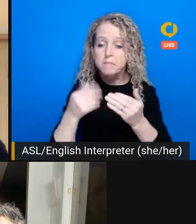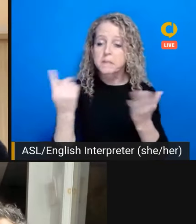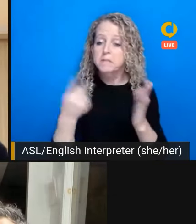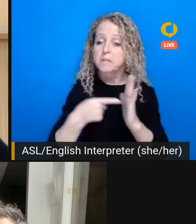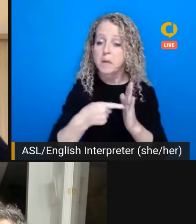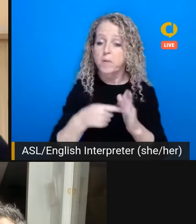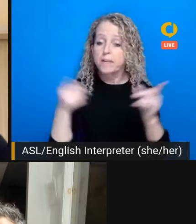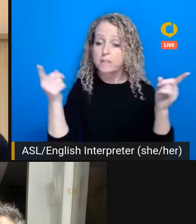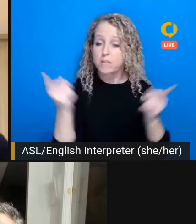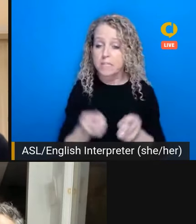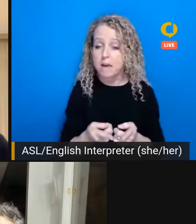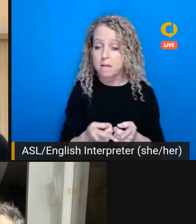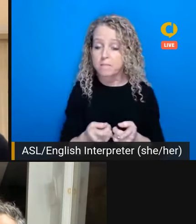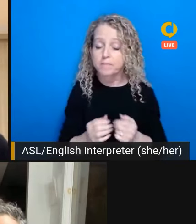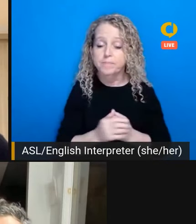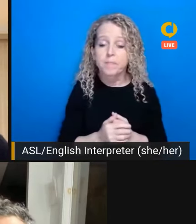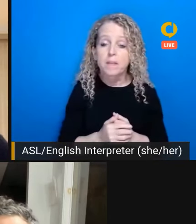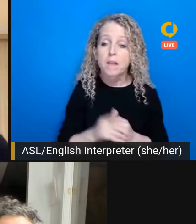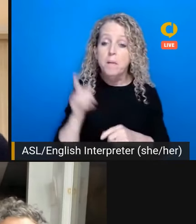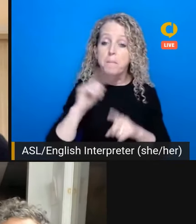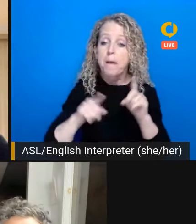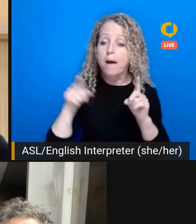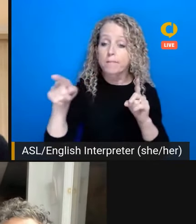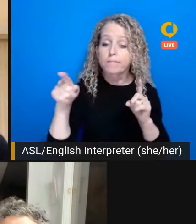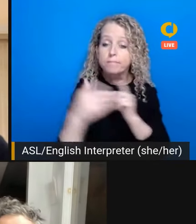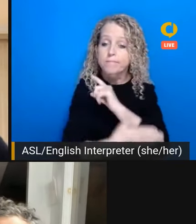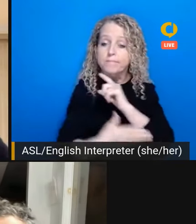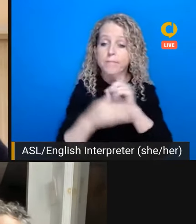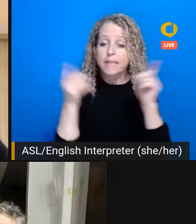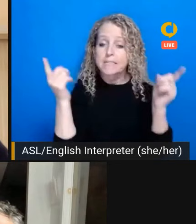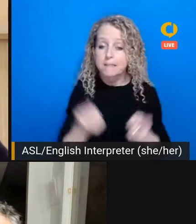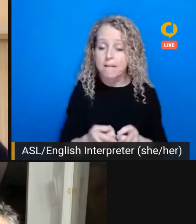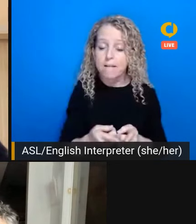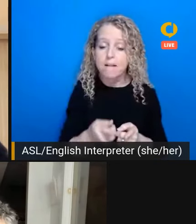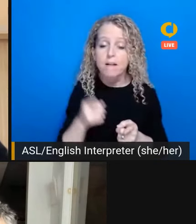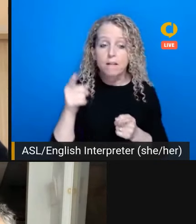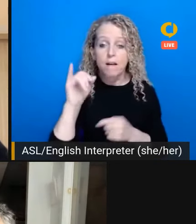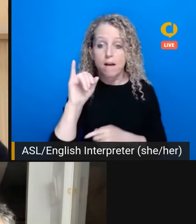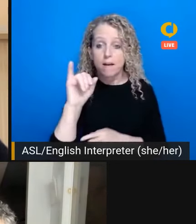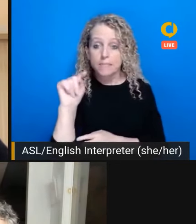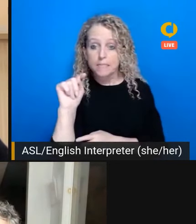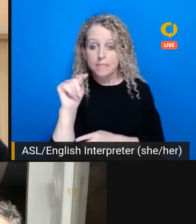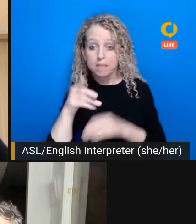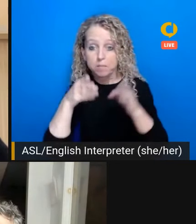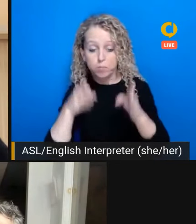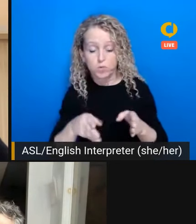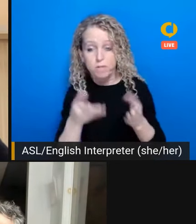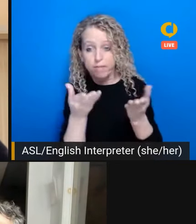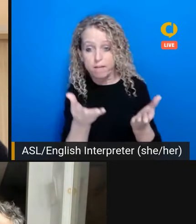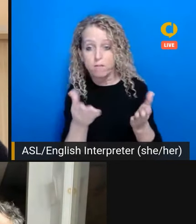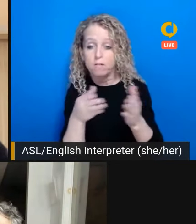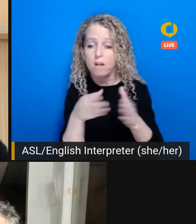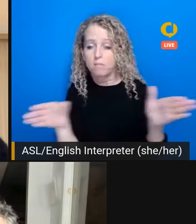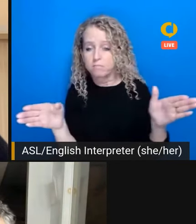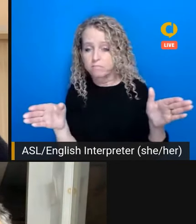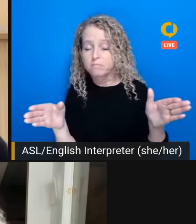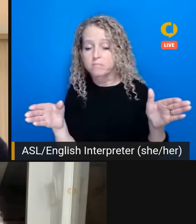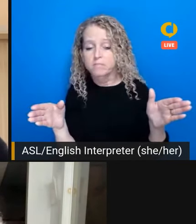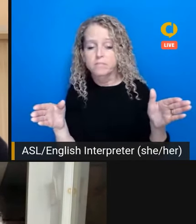is largely, like the average IT person in India is doing work